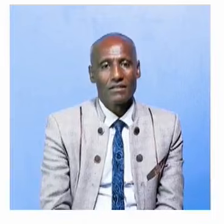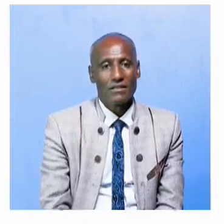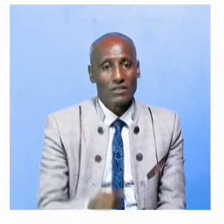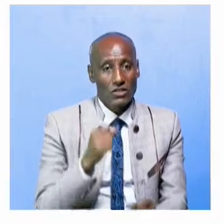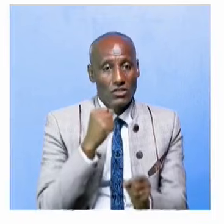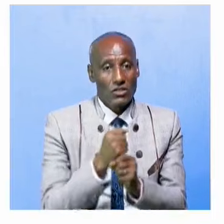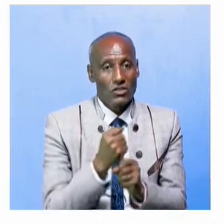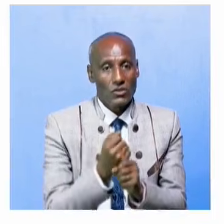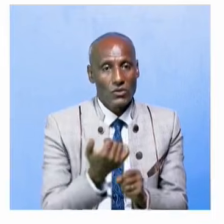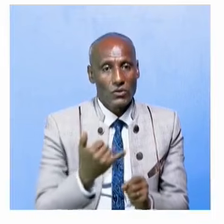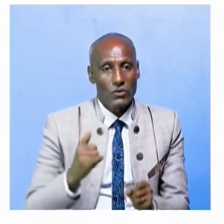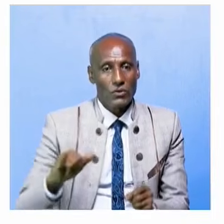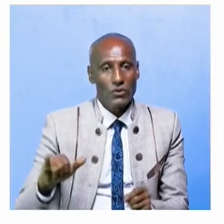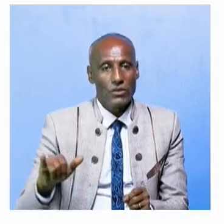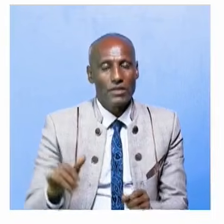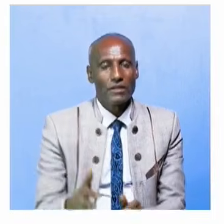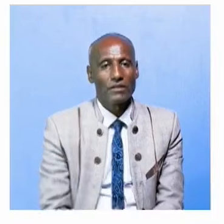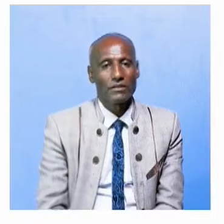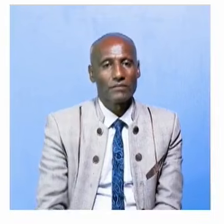doing